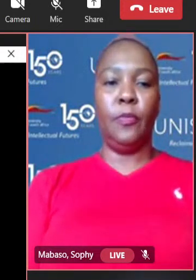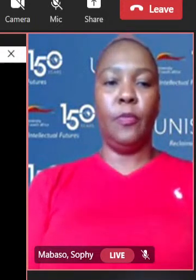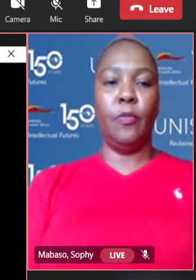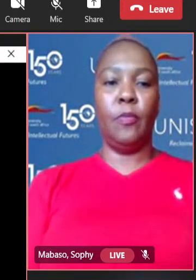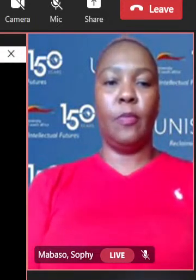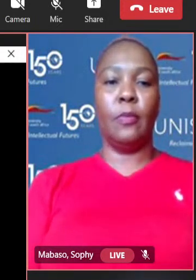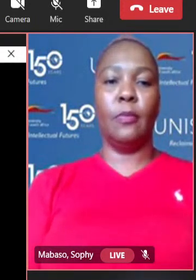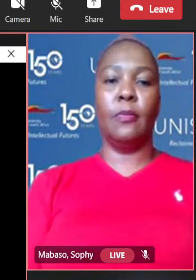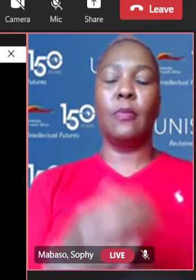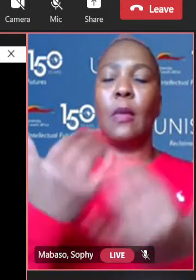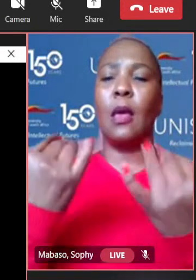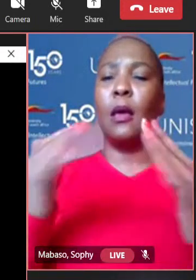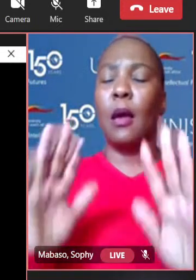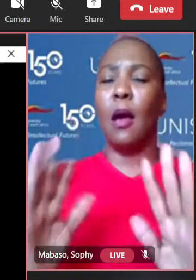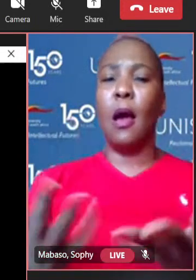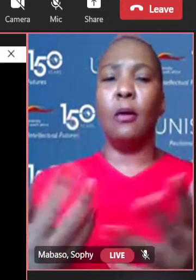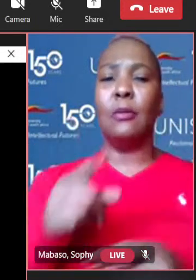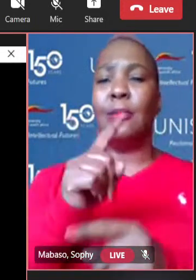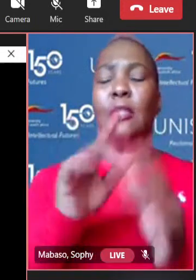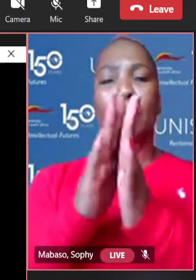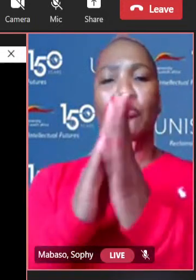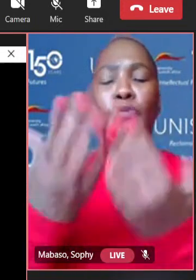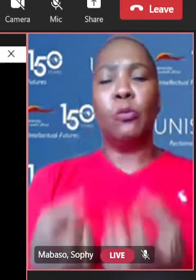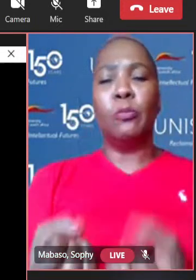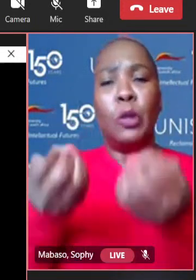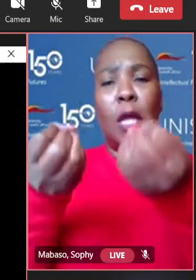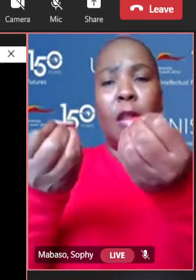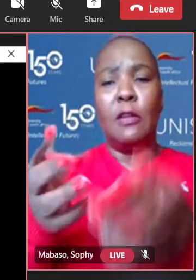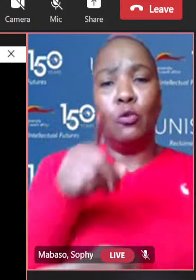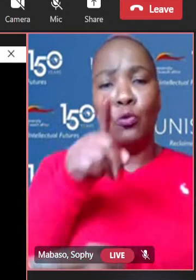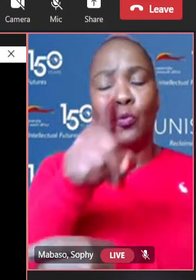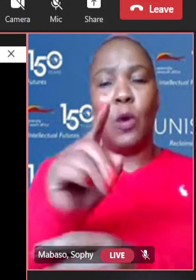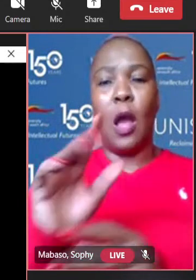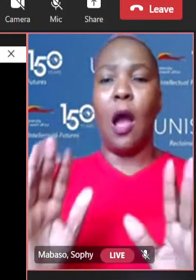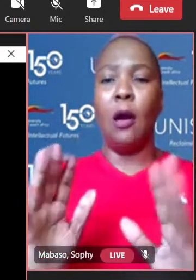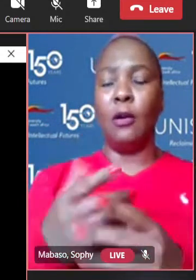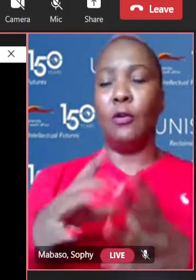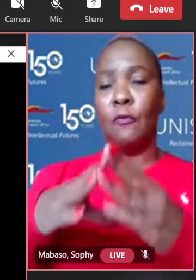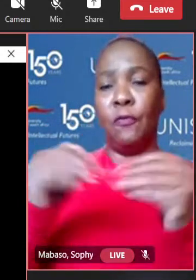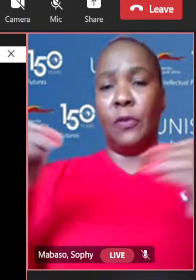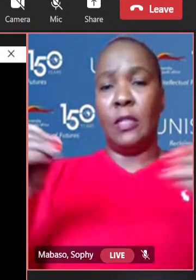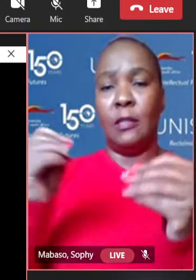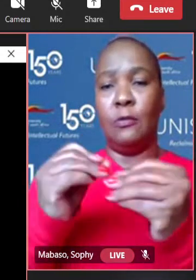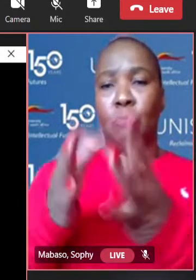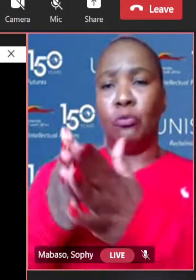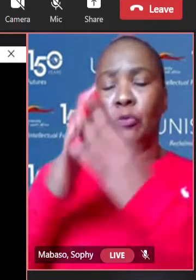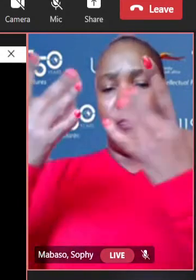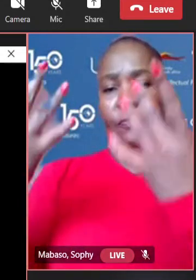Now, how do this material get delivered to you? As soon as you request them, as soon as you